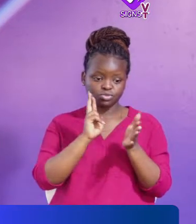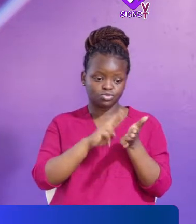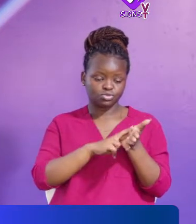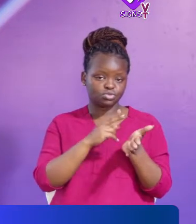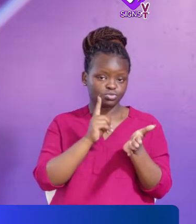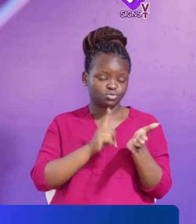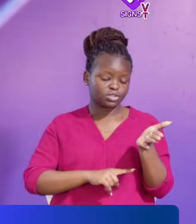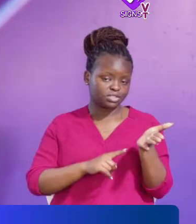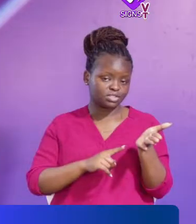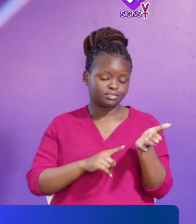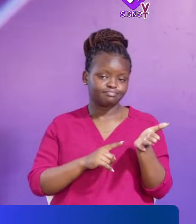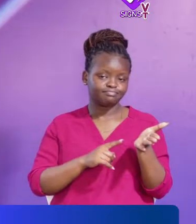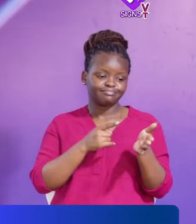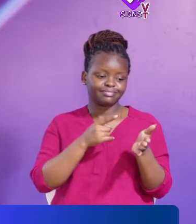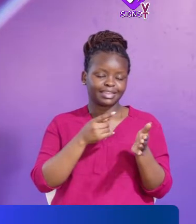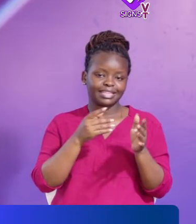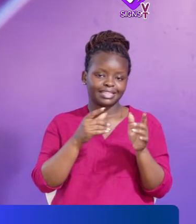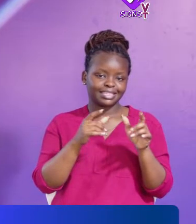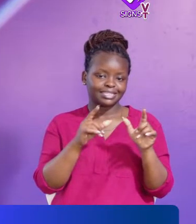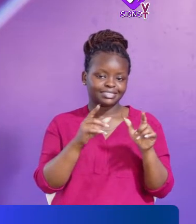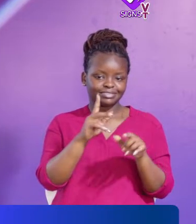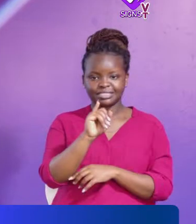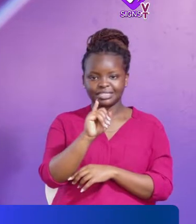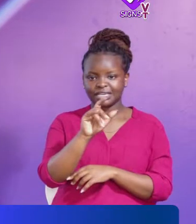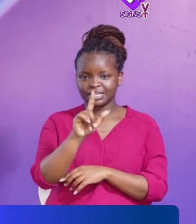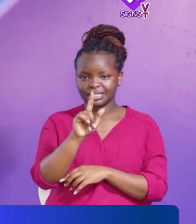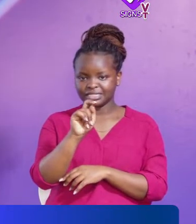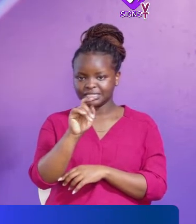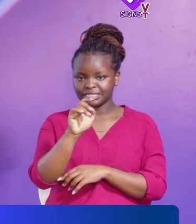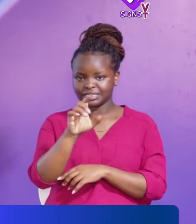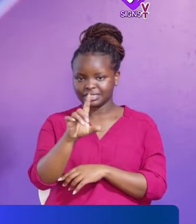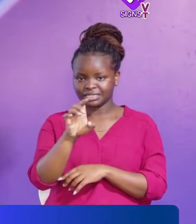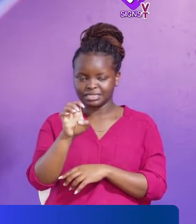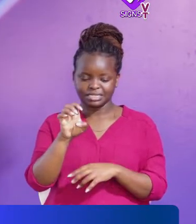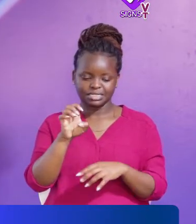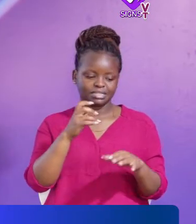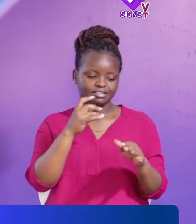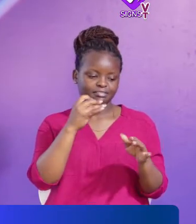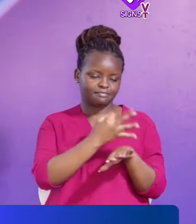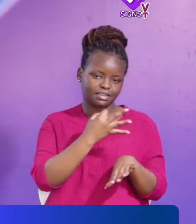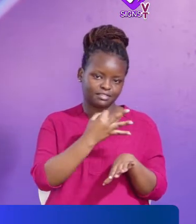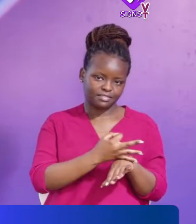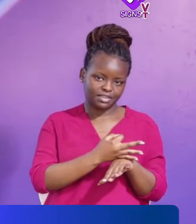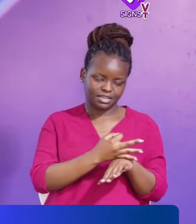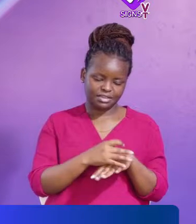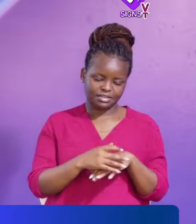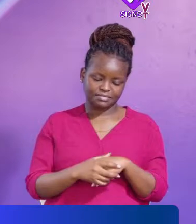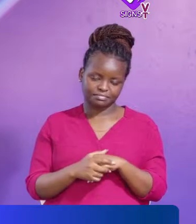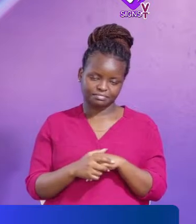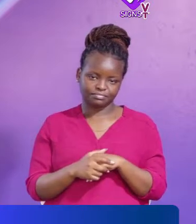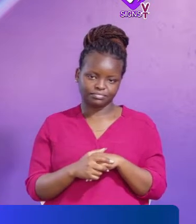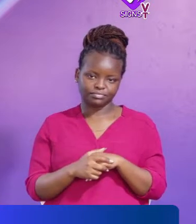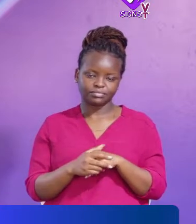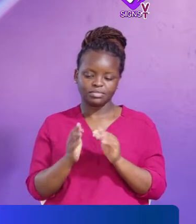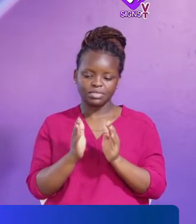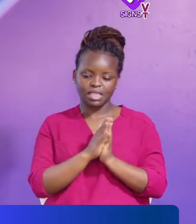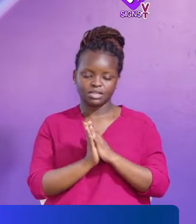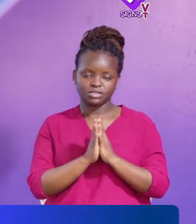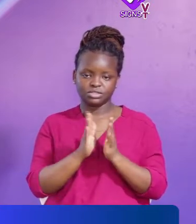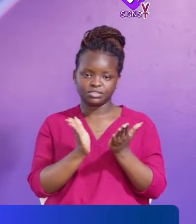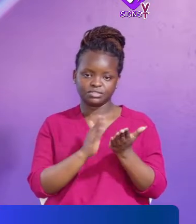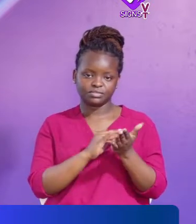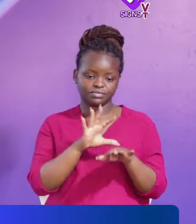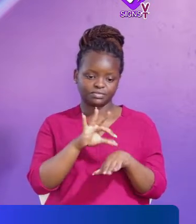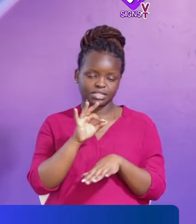since the land belongs to the family of former spy chief James Kanyotu. That is a story that you'll find on